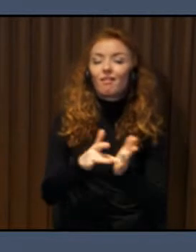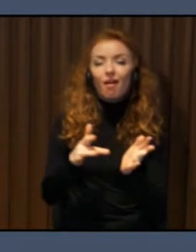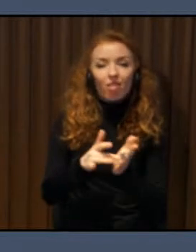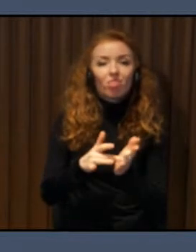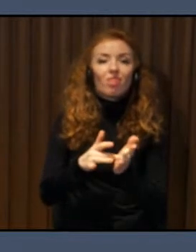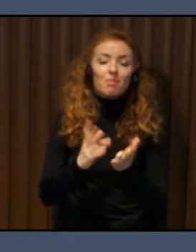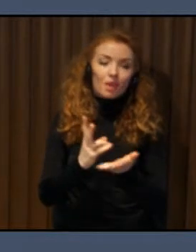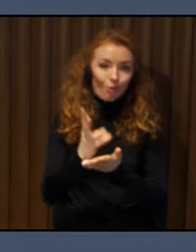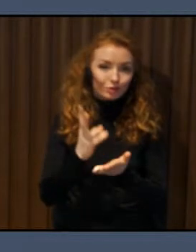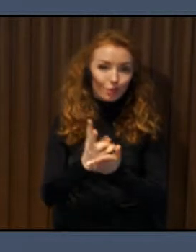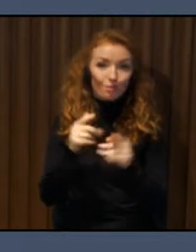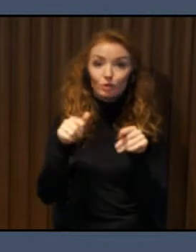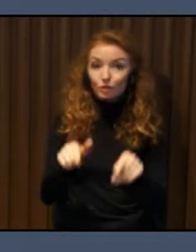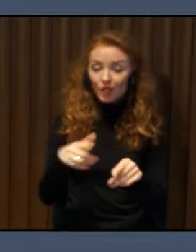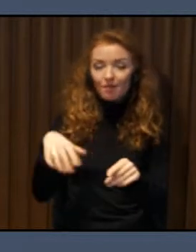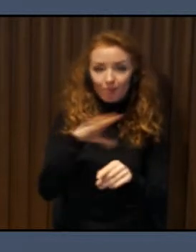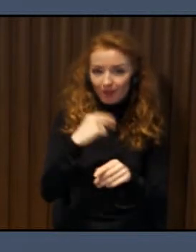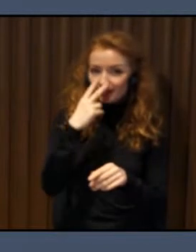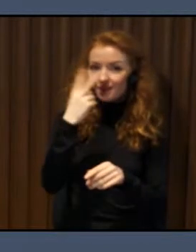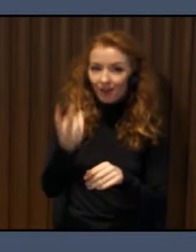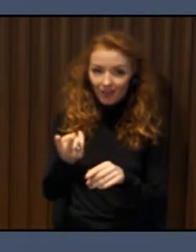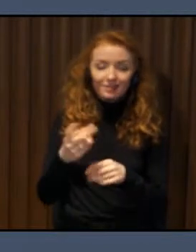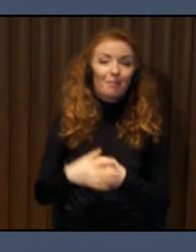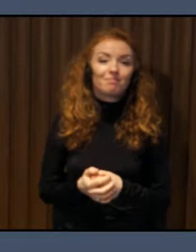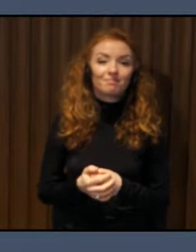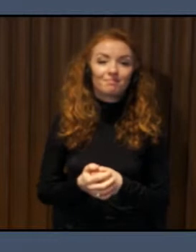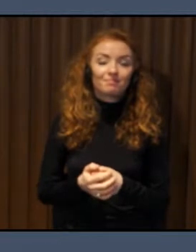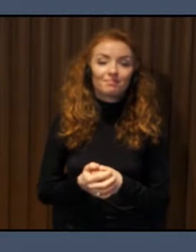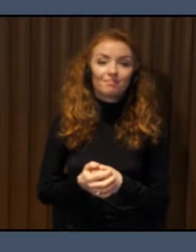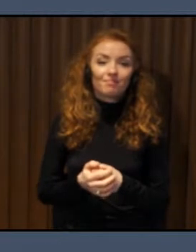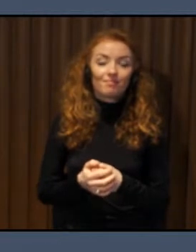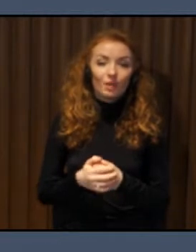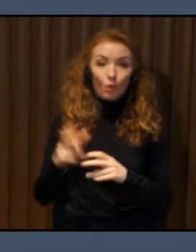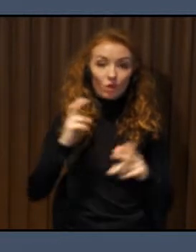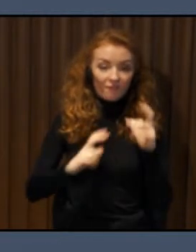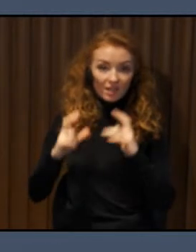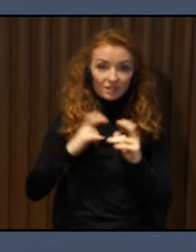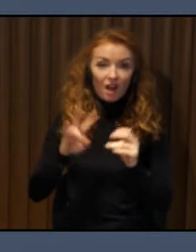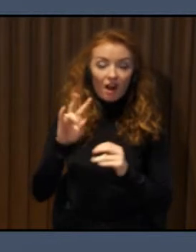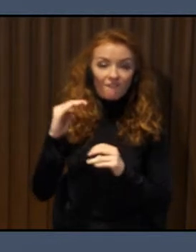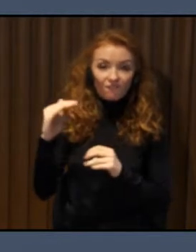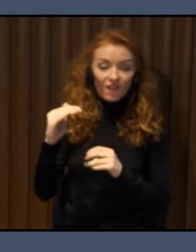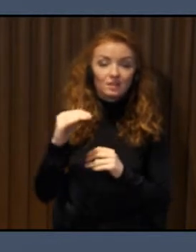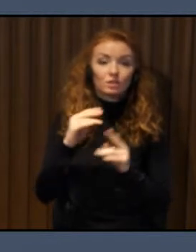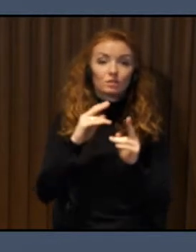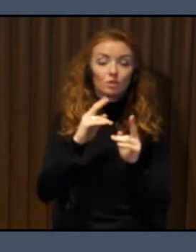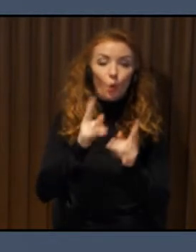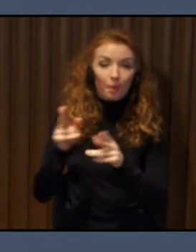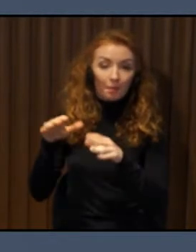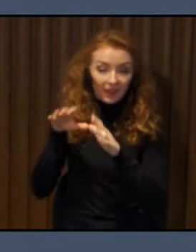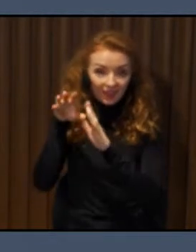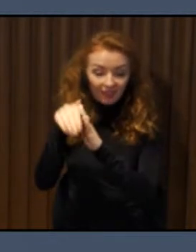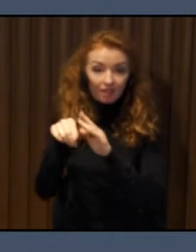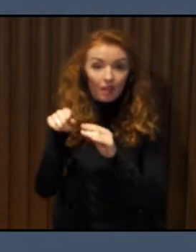a student residence in the Technion, a university in Haifa, which we made accessible. This is Shalva Family Center